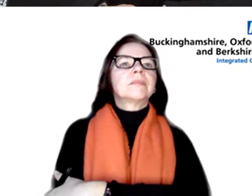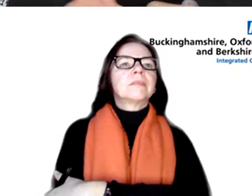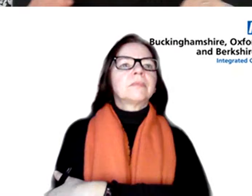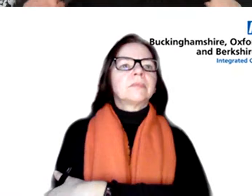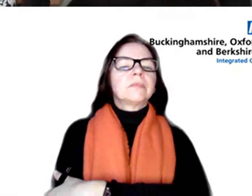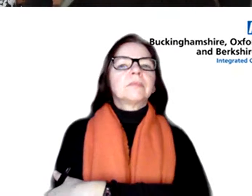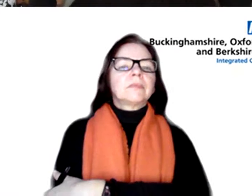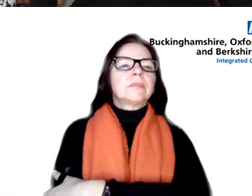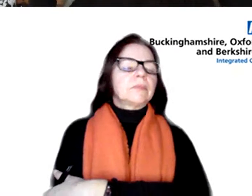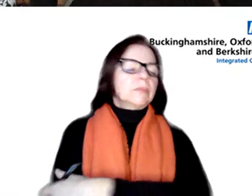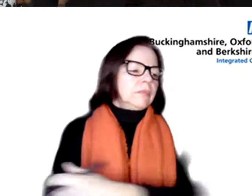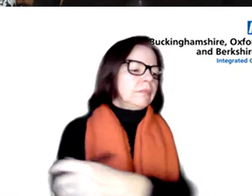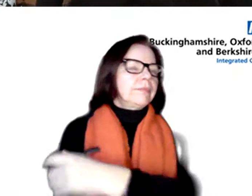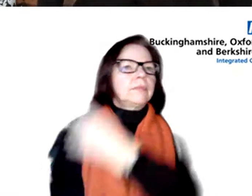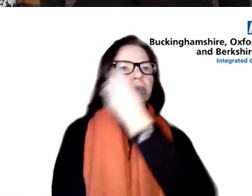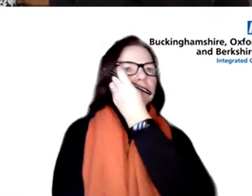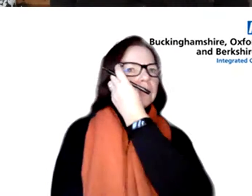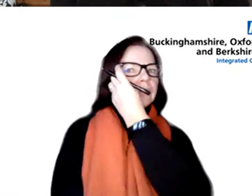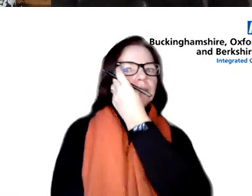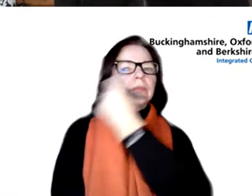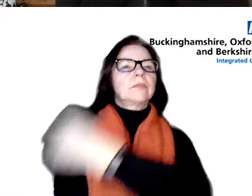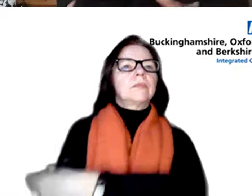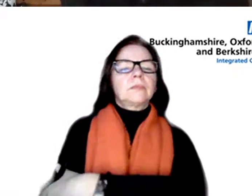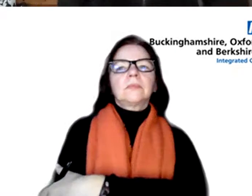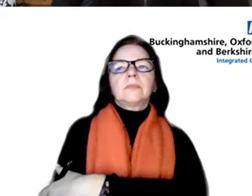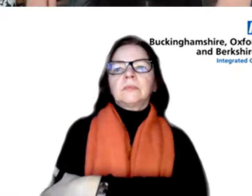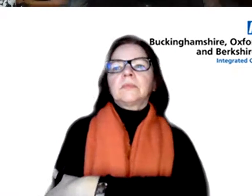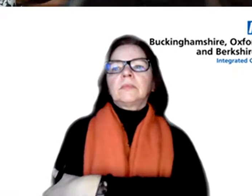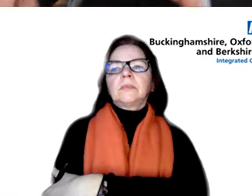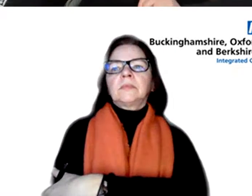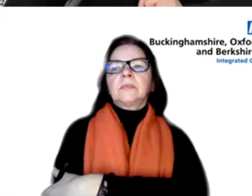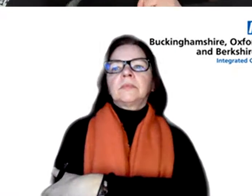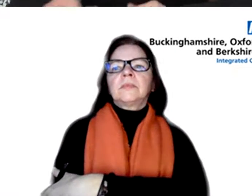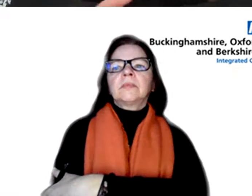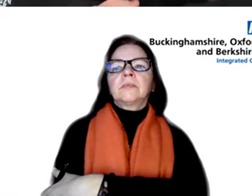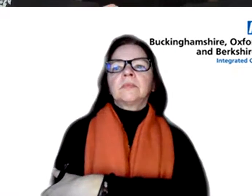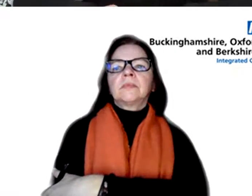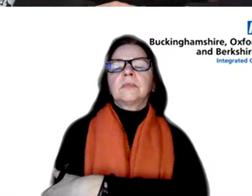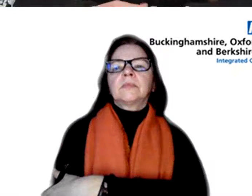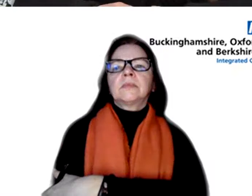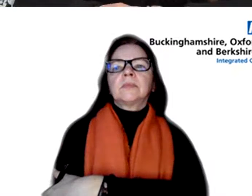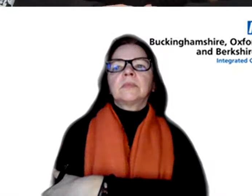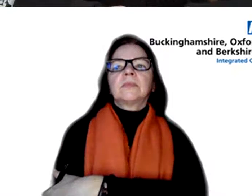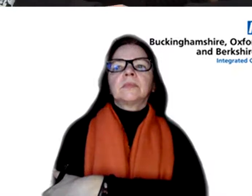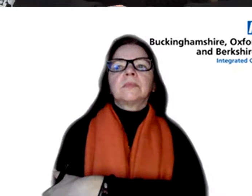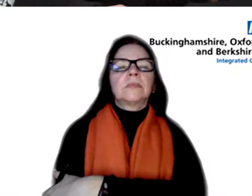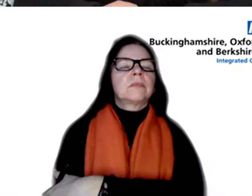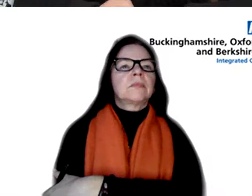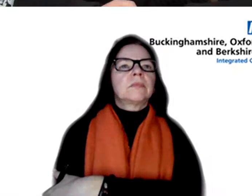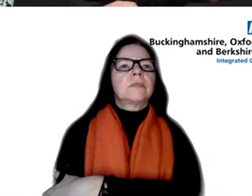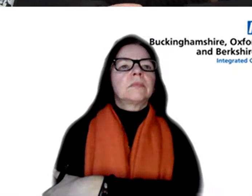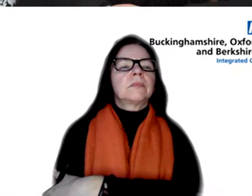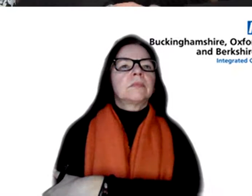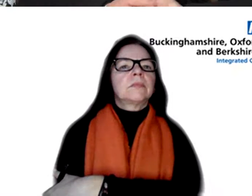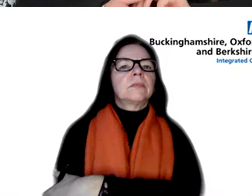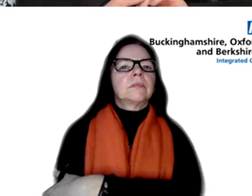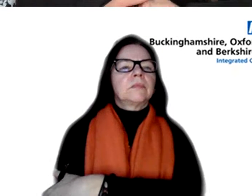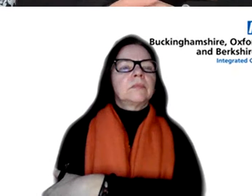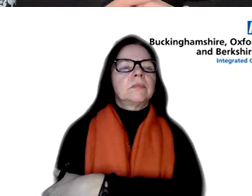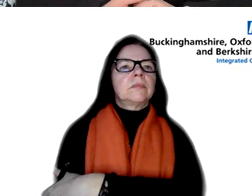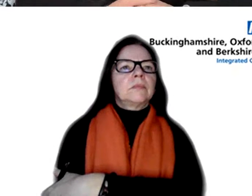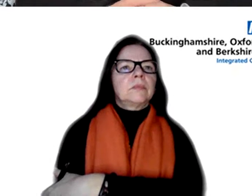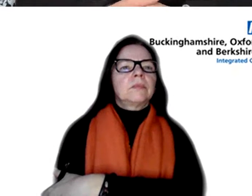audit interactions, and that's something that I should explain. So not only can you log care interactions, you can also